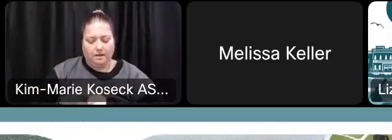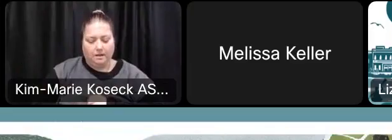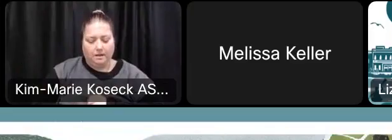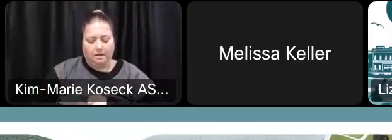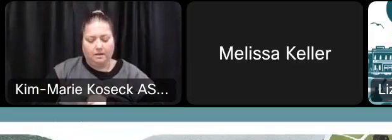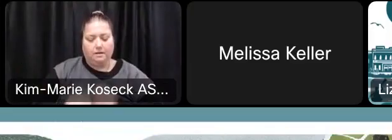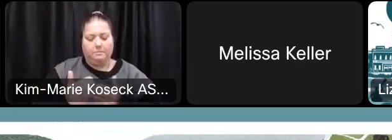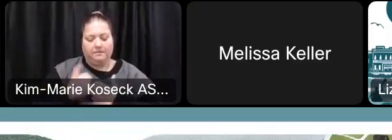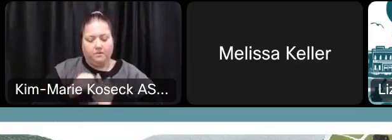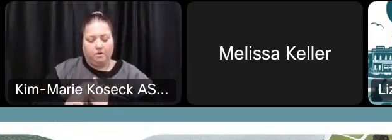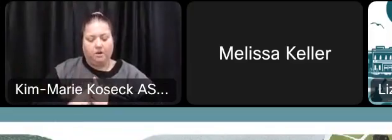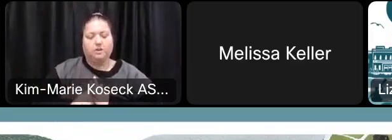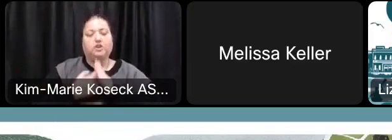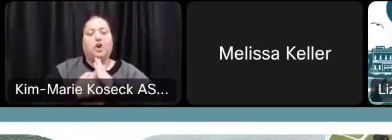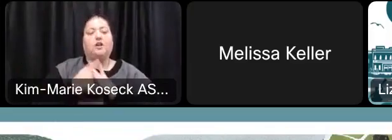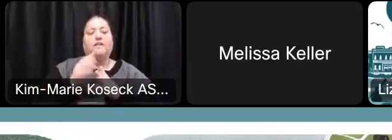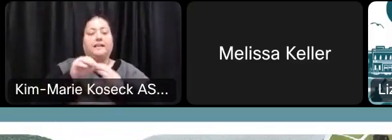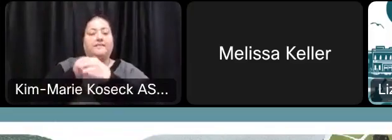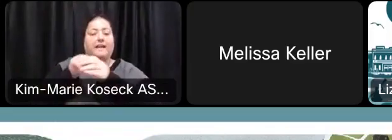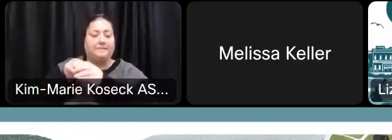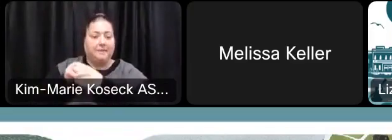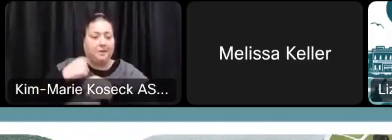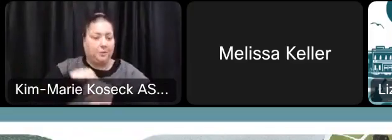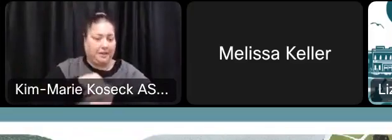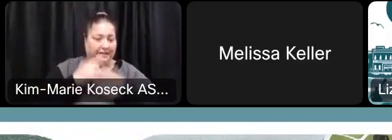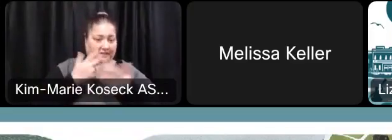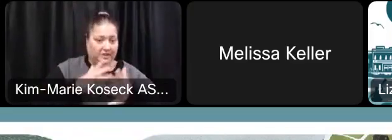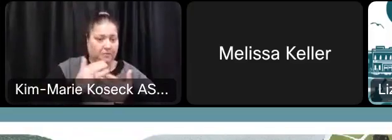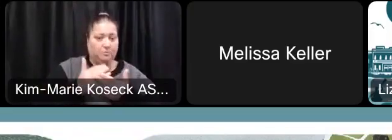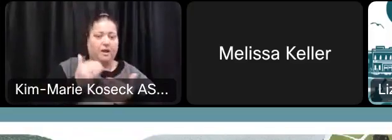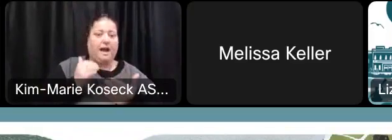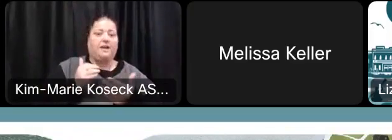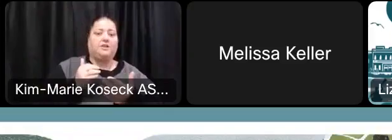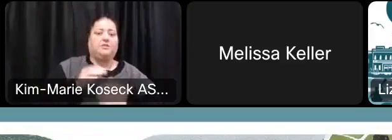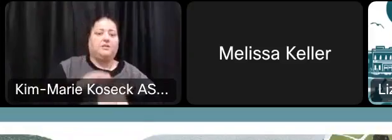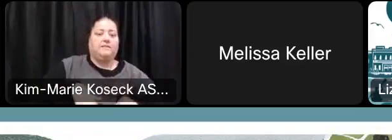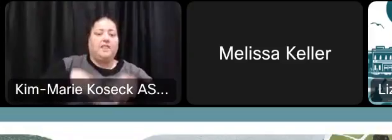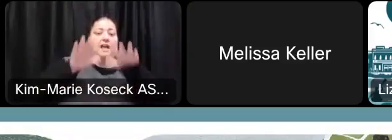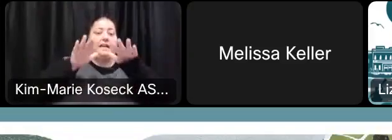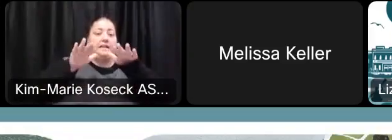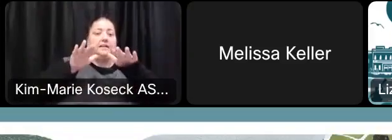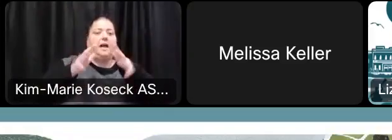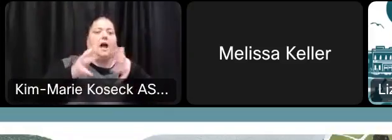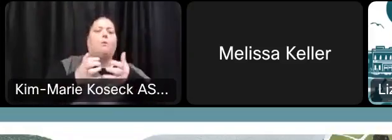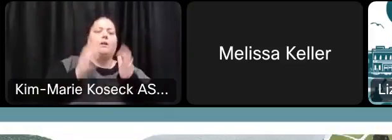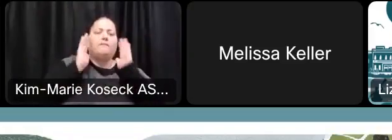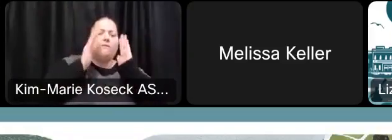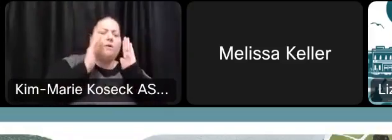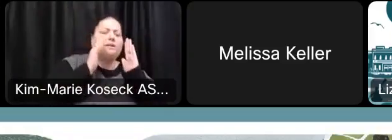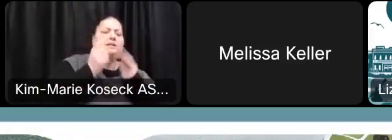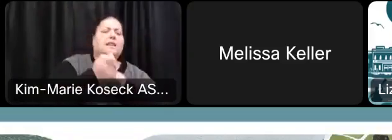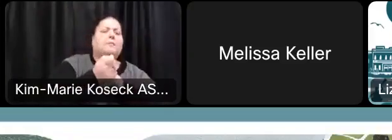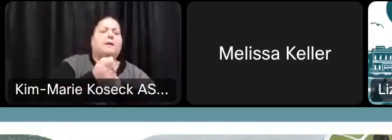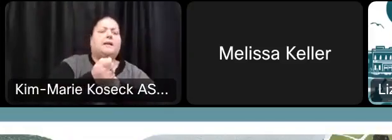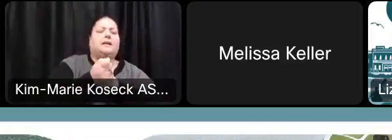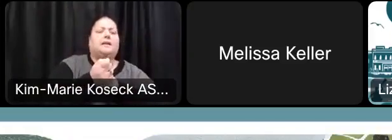So before I get to some of the investments that we made prior to the flooding, I just want to focus in a little bit more, get away